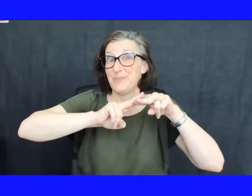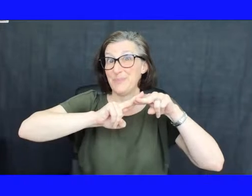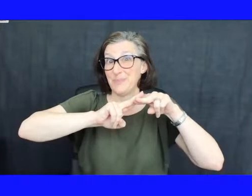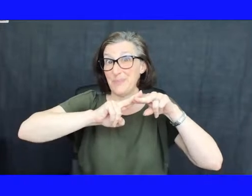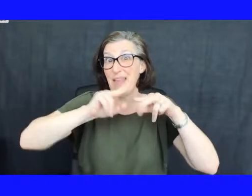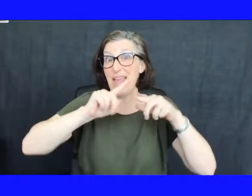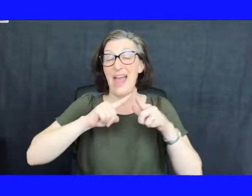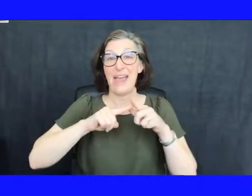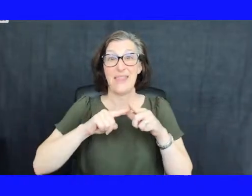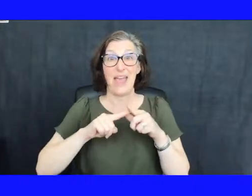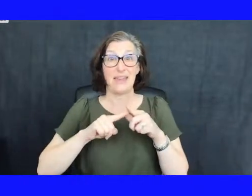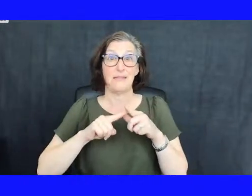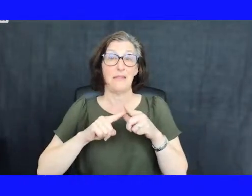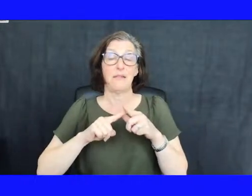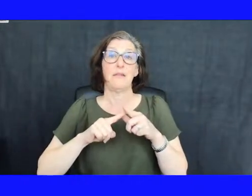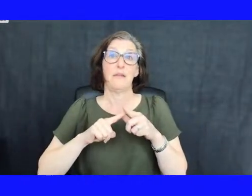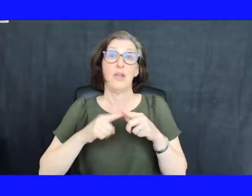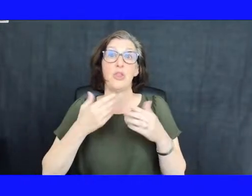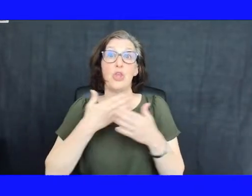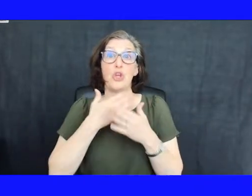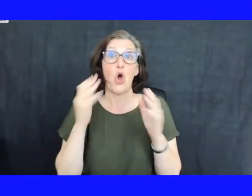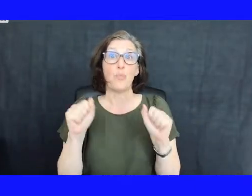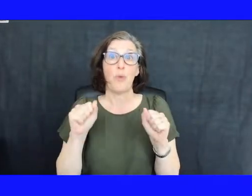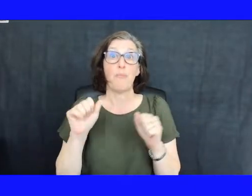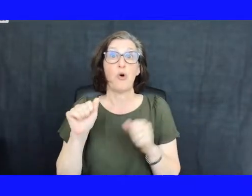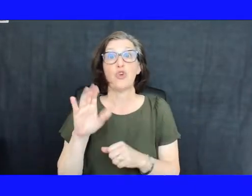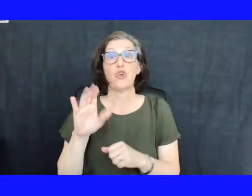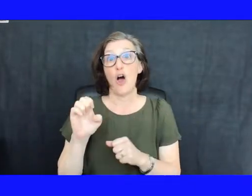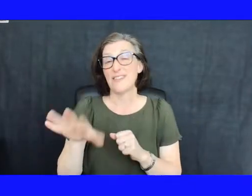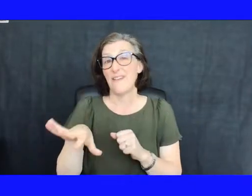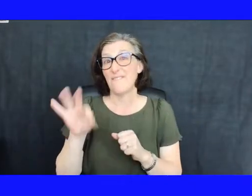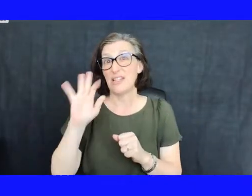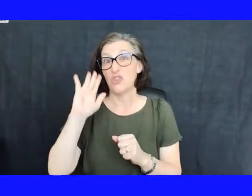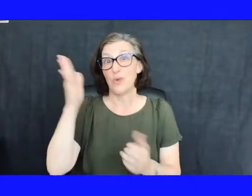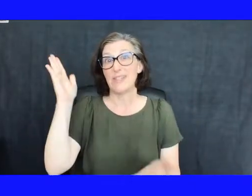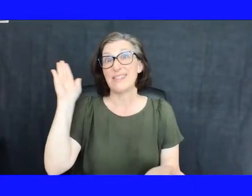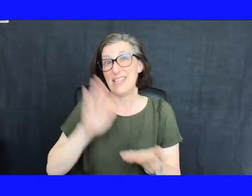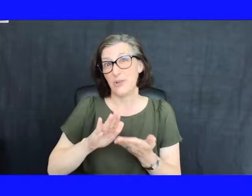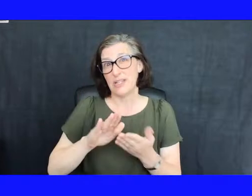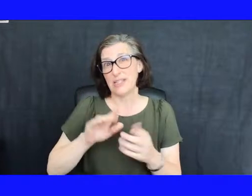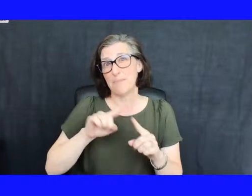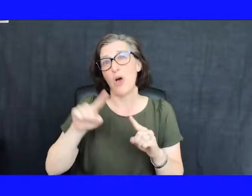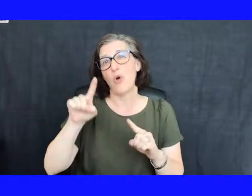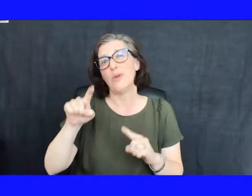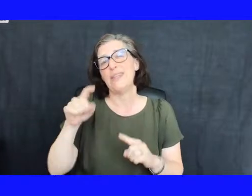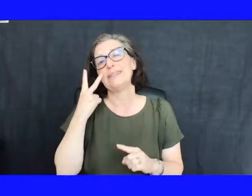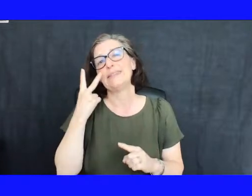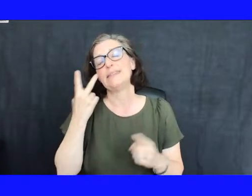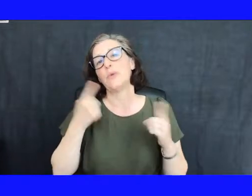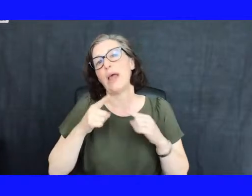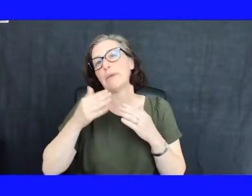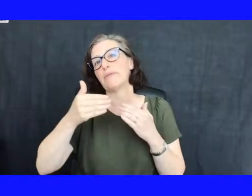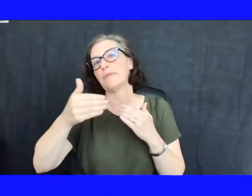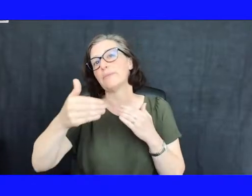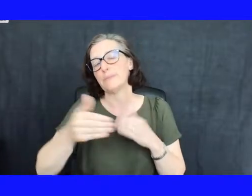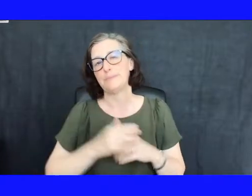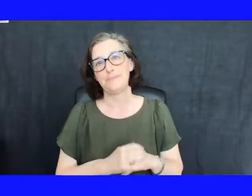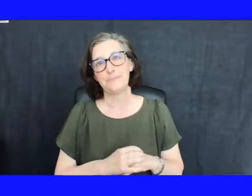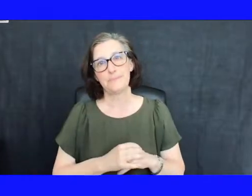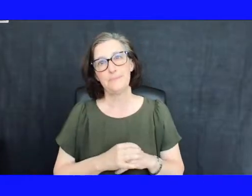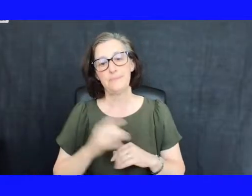hover in normal times, whatever that means, between 1,600 and 1,700. So it is,